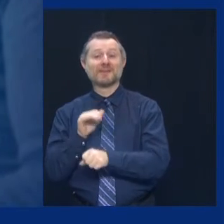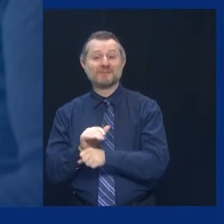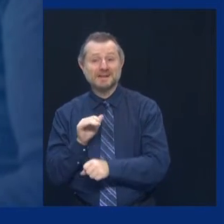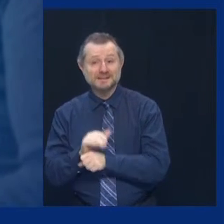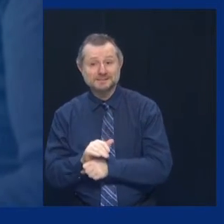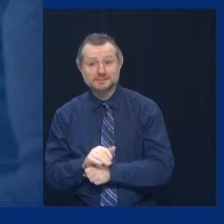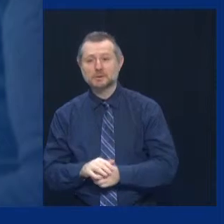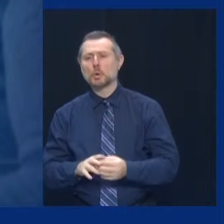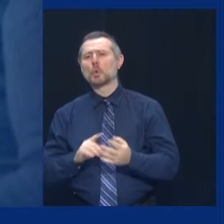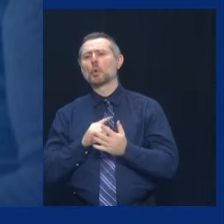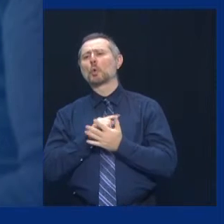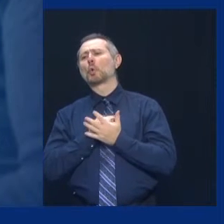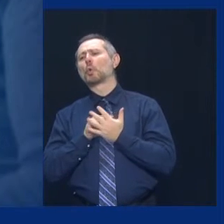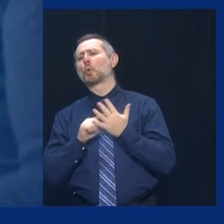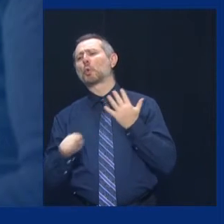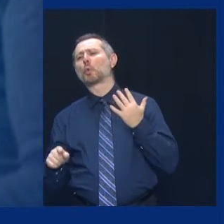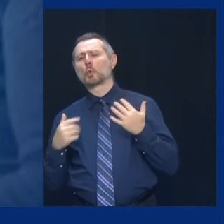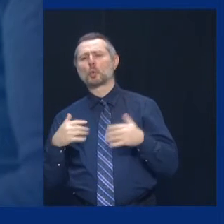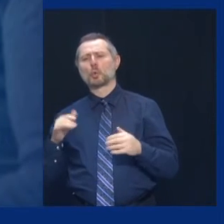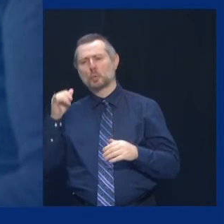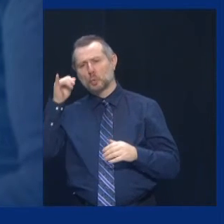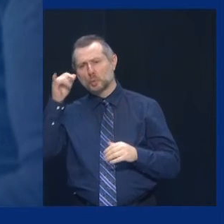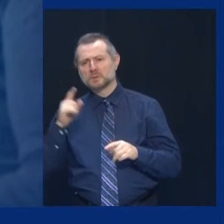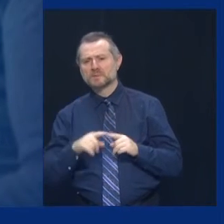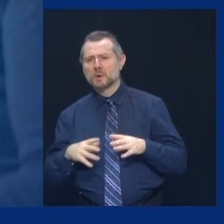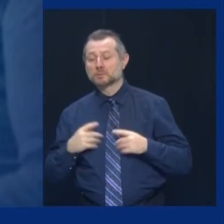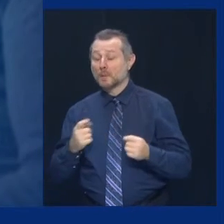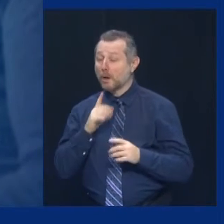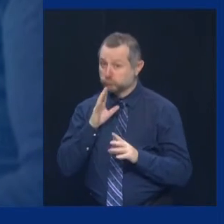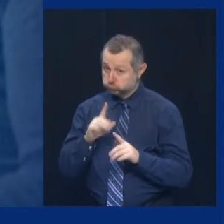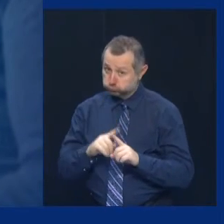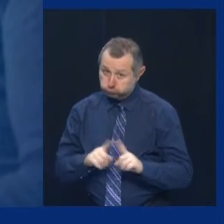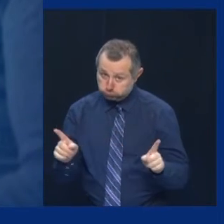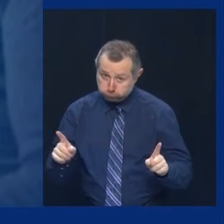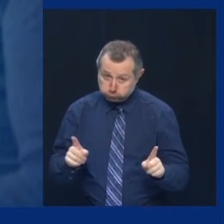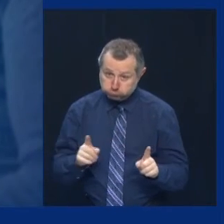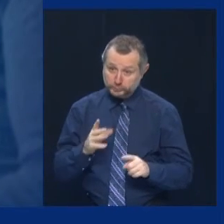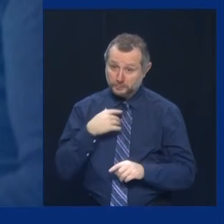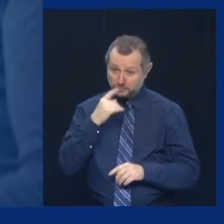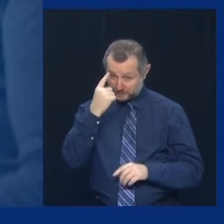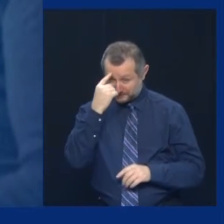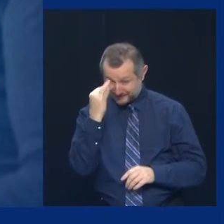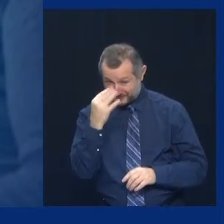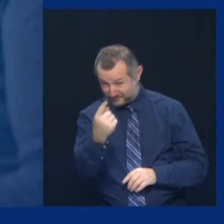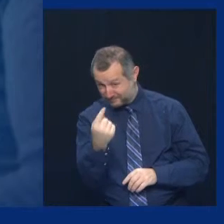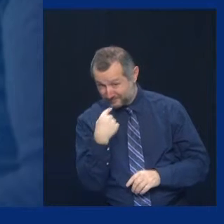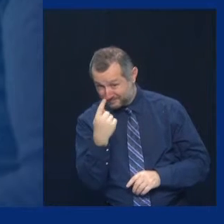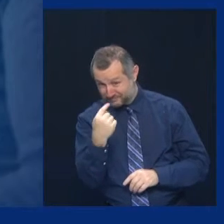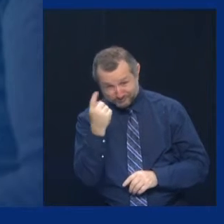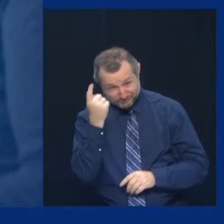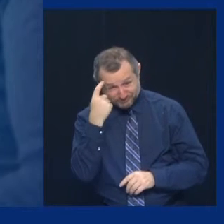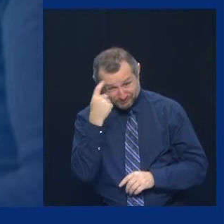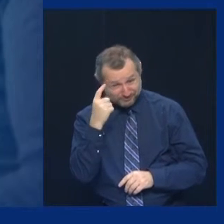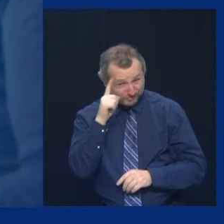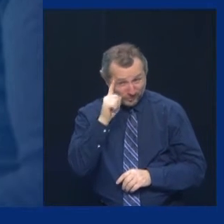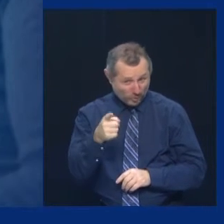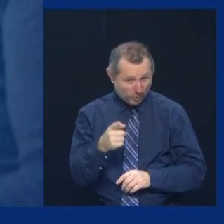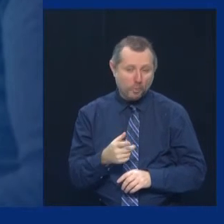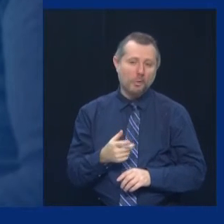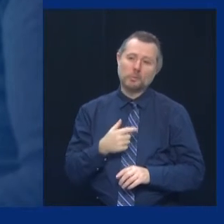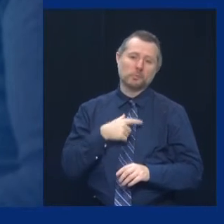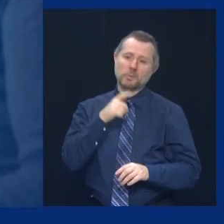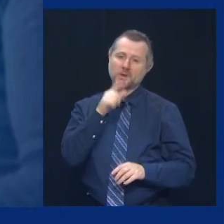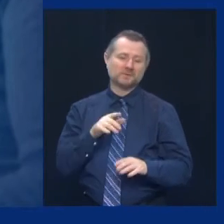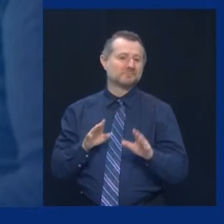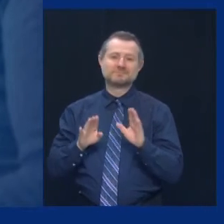stretch. But if we stay smart, a spike is not inevitable. We get through the holiday